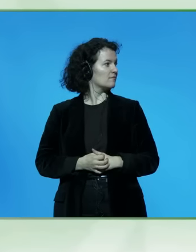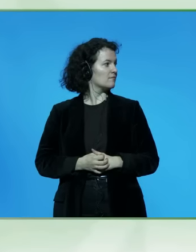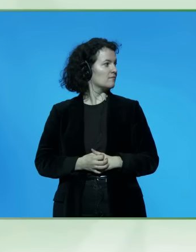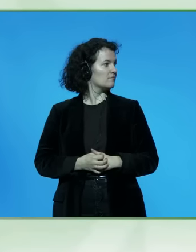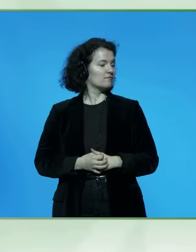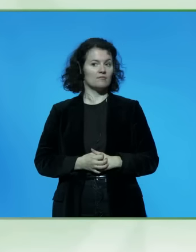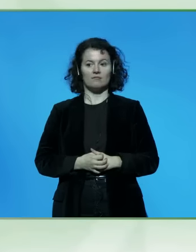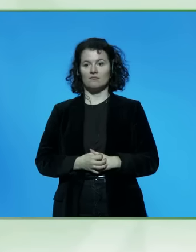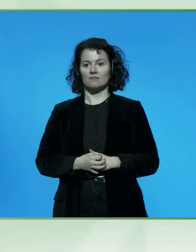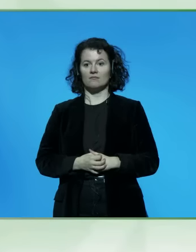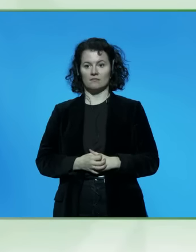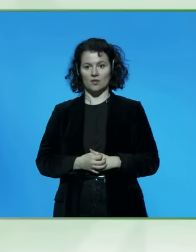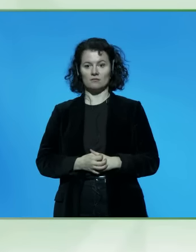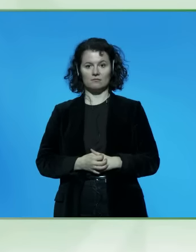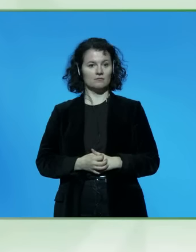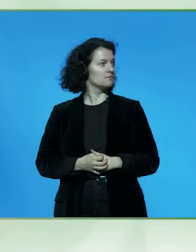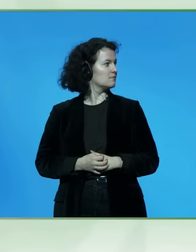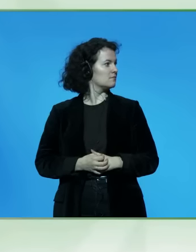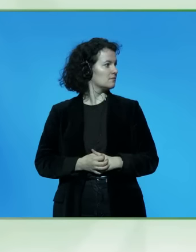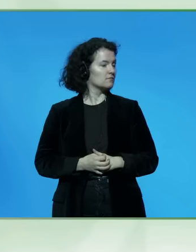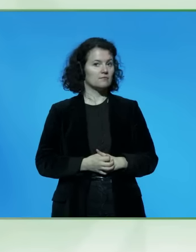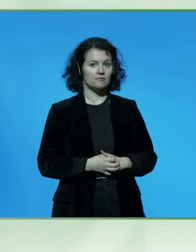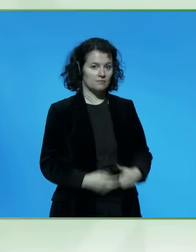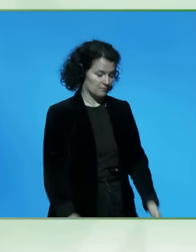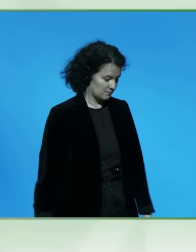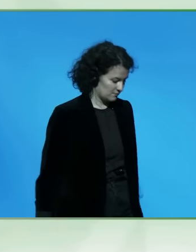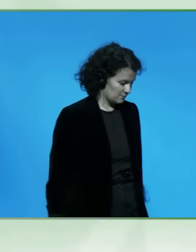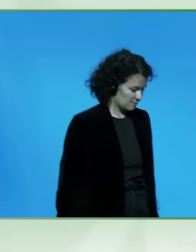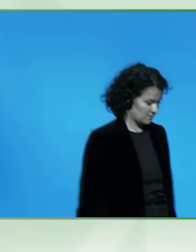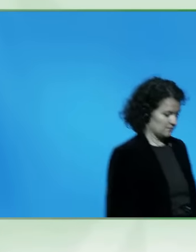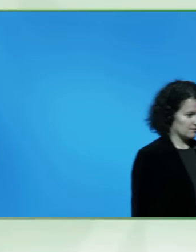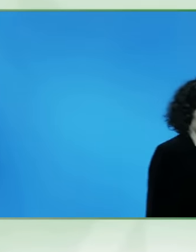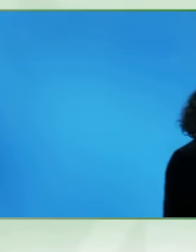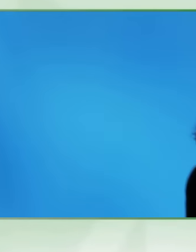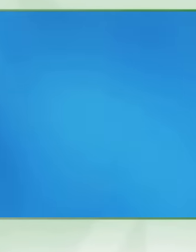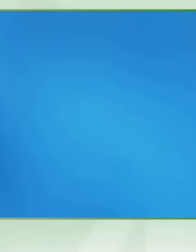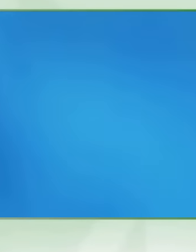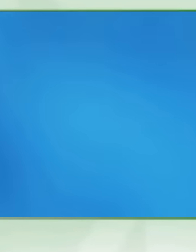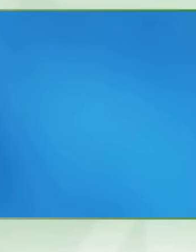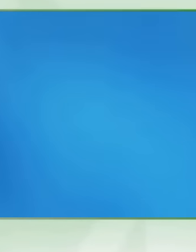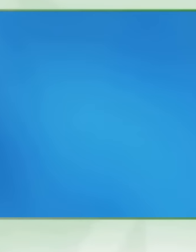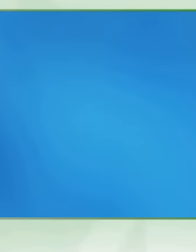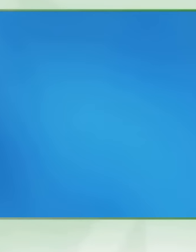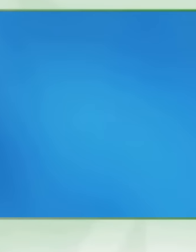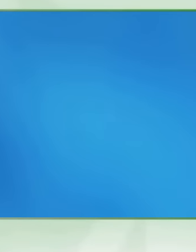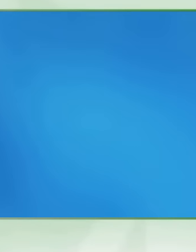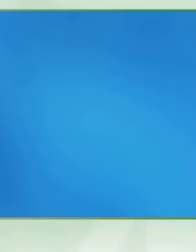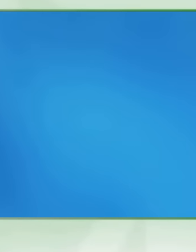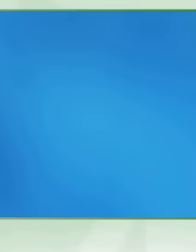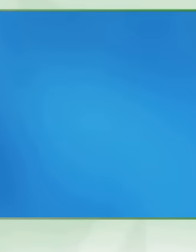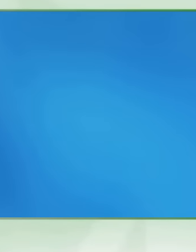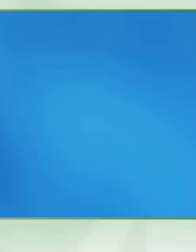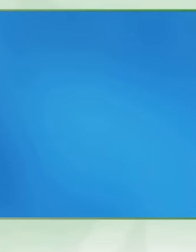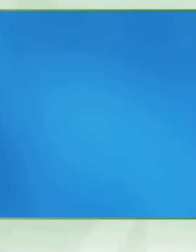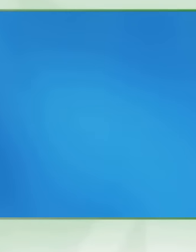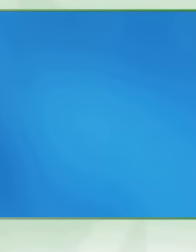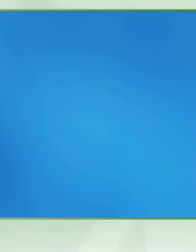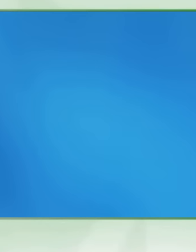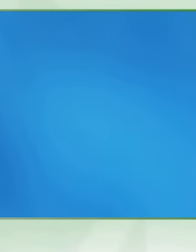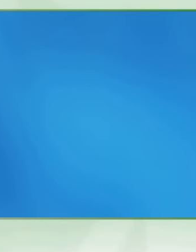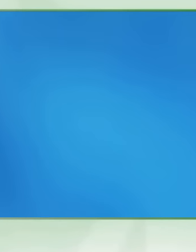You are the opener of Zero No, Project. I'm not opener. Opener for Eurovision Song Contest. No, Zero